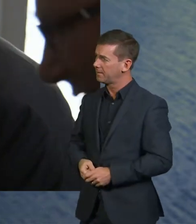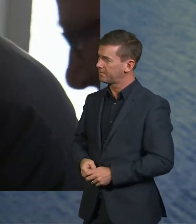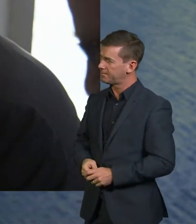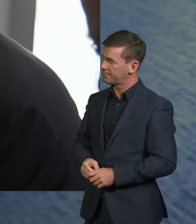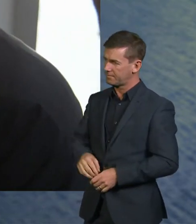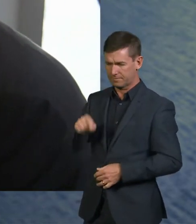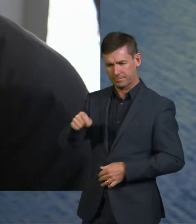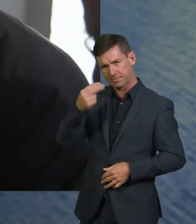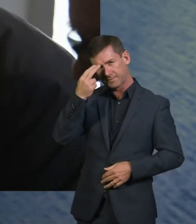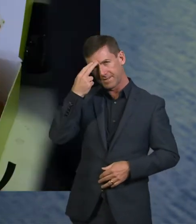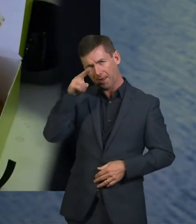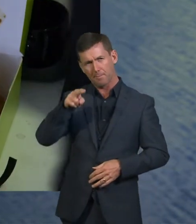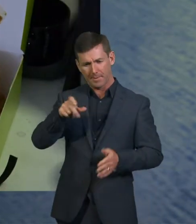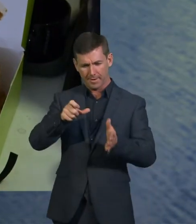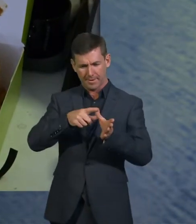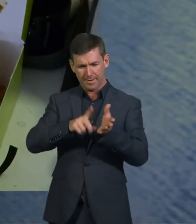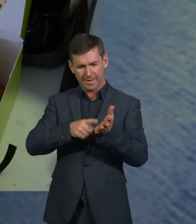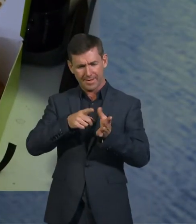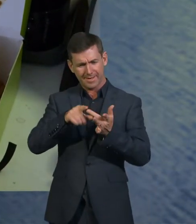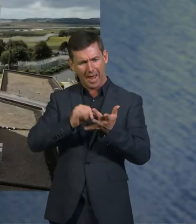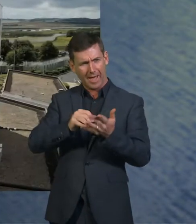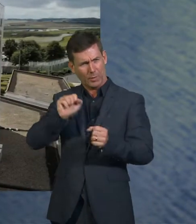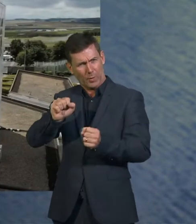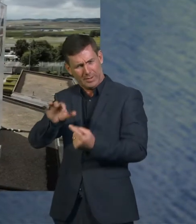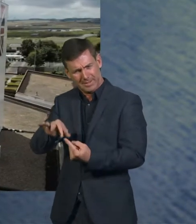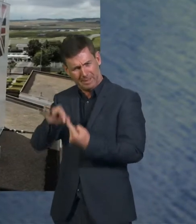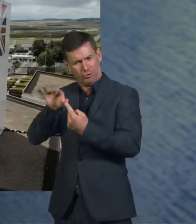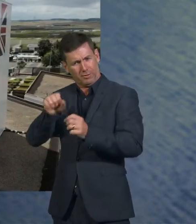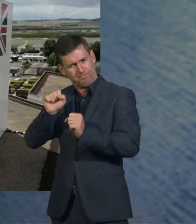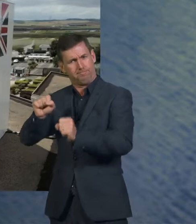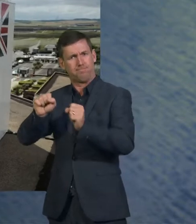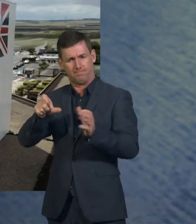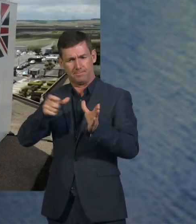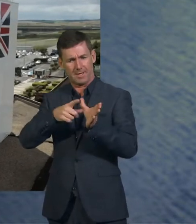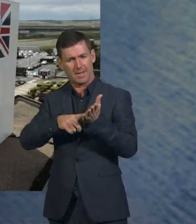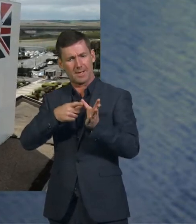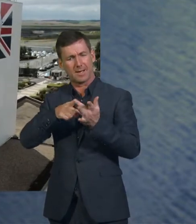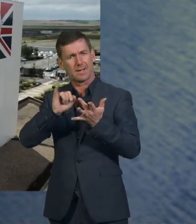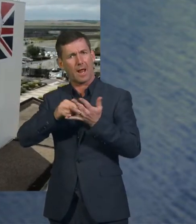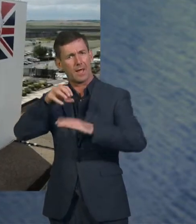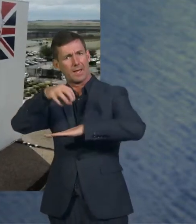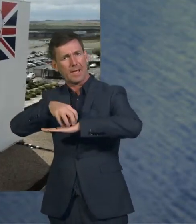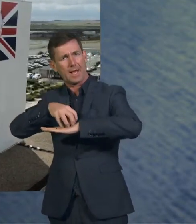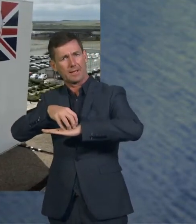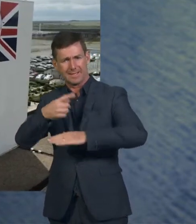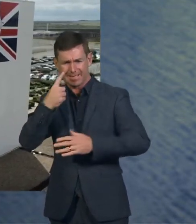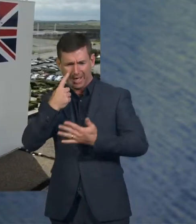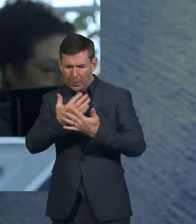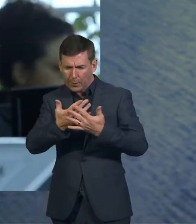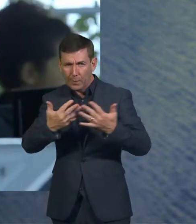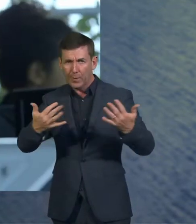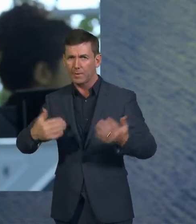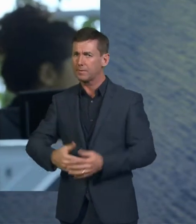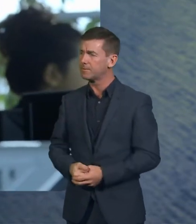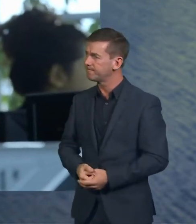a speciality of the town of Calais. Didier normally works at the Calais terminal. Ouais, parce que ce qui risque de se passer, c'est qu'on risque